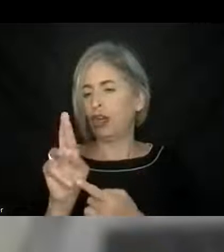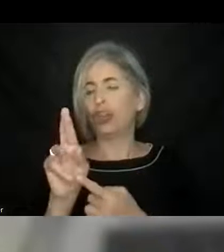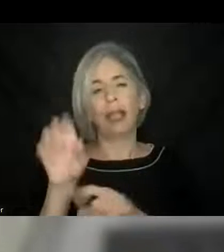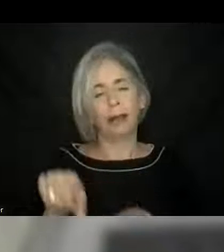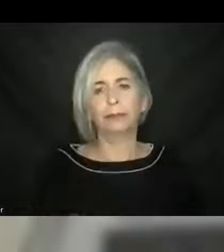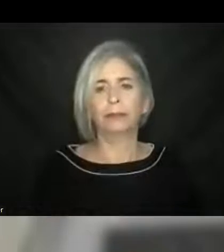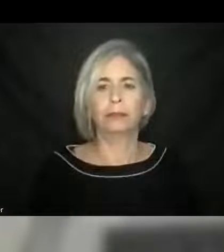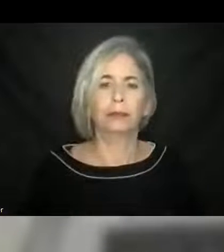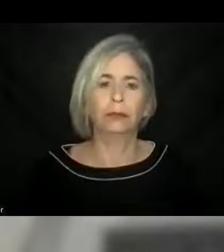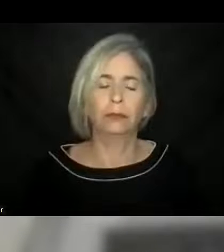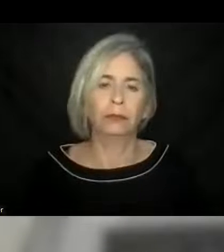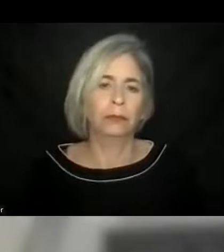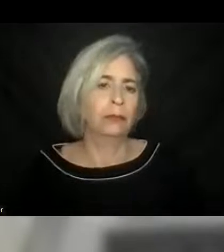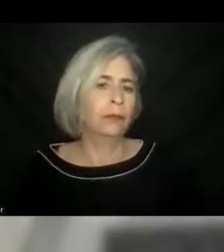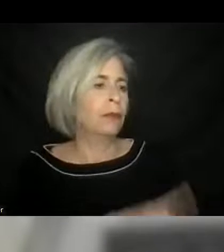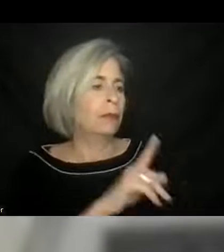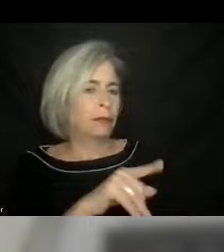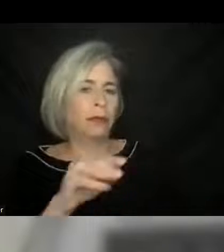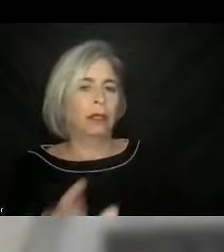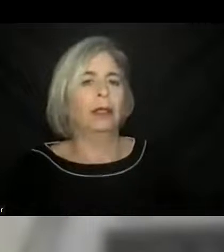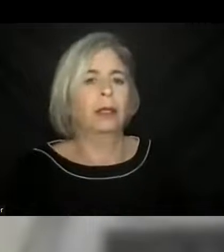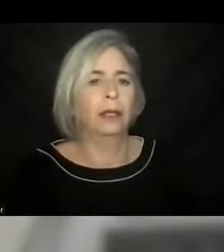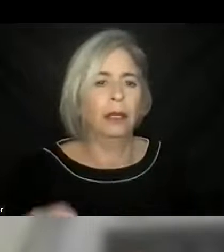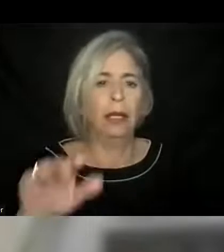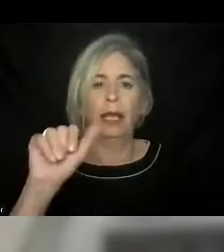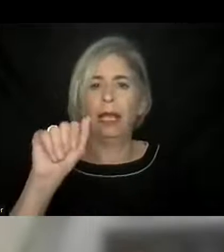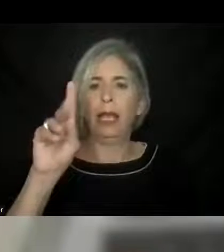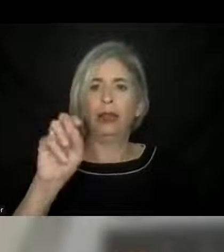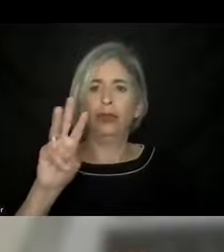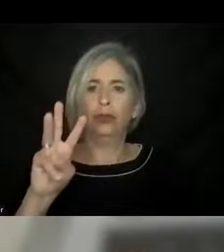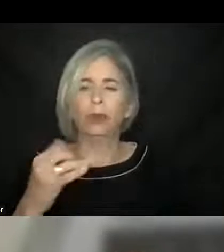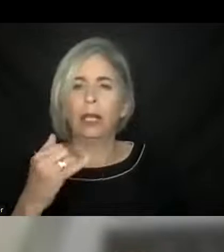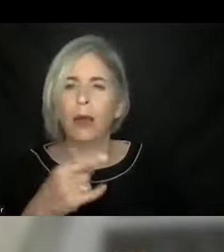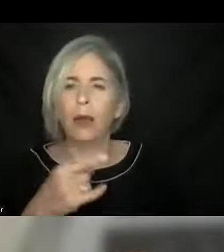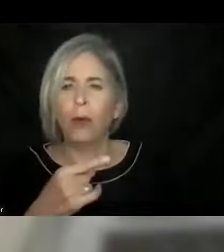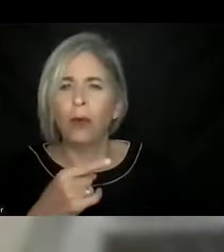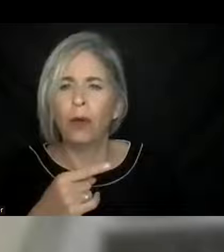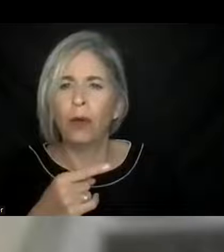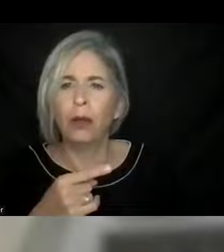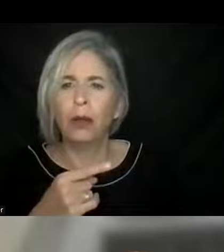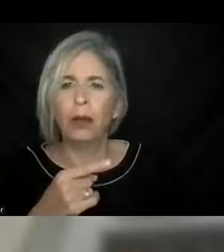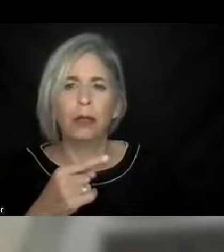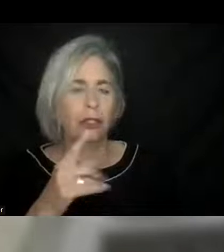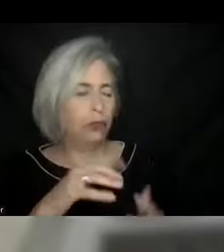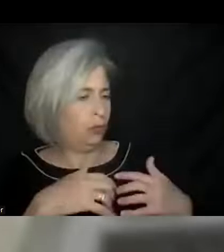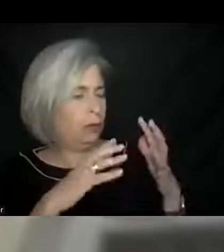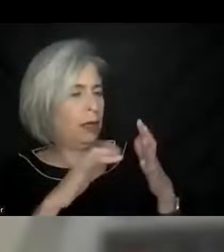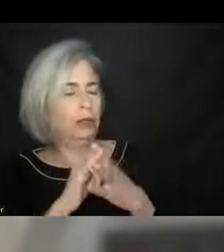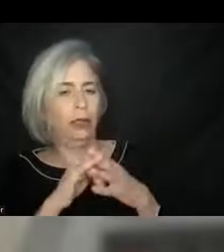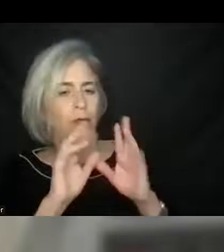Yeah, so someone, you know, very technically capable could of course just build their report straight in